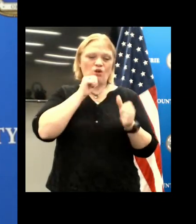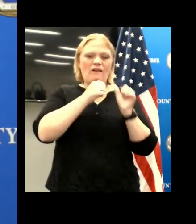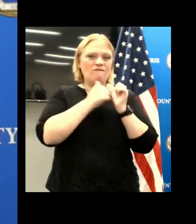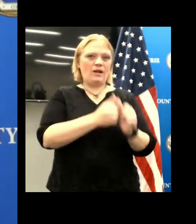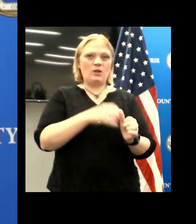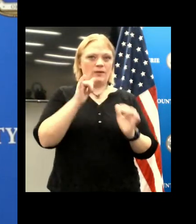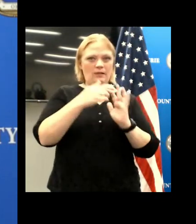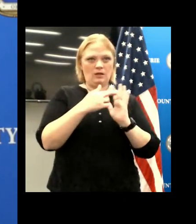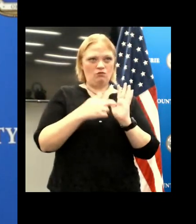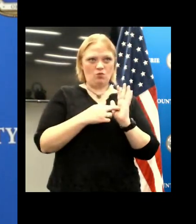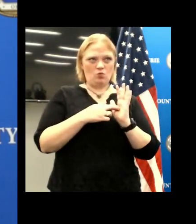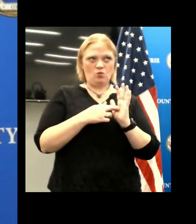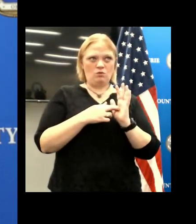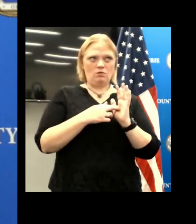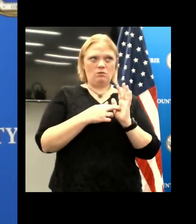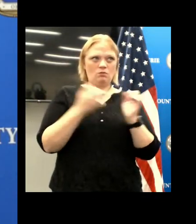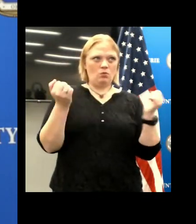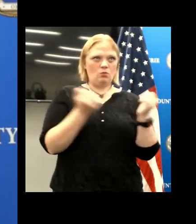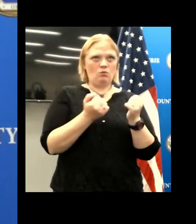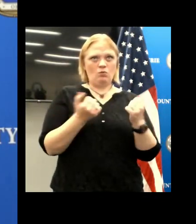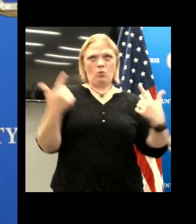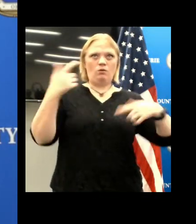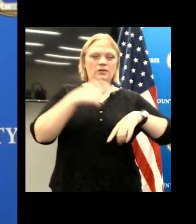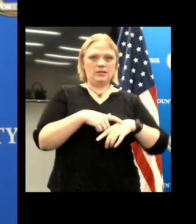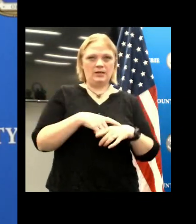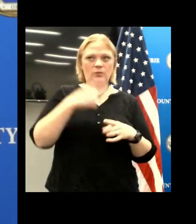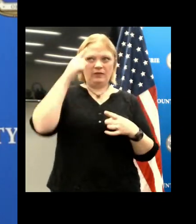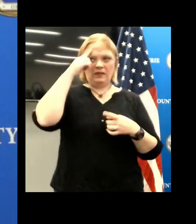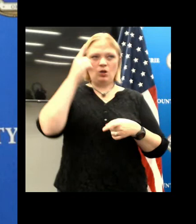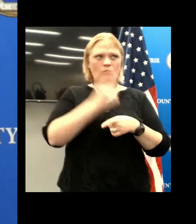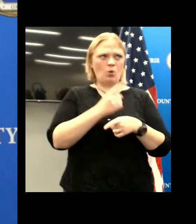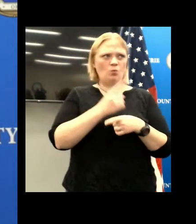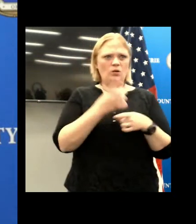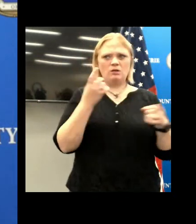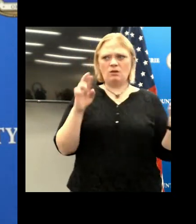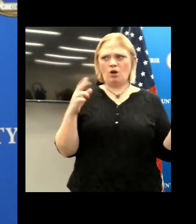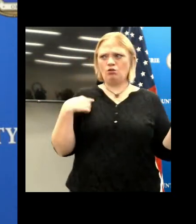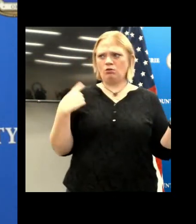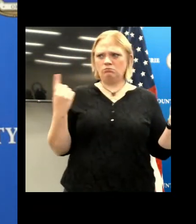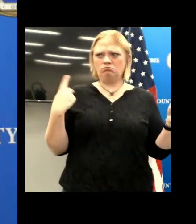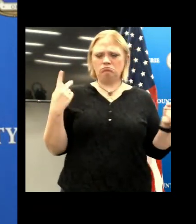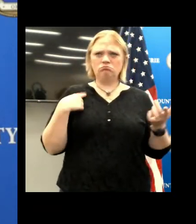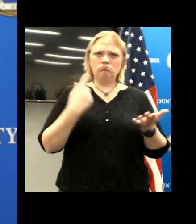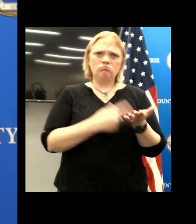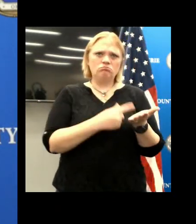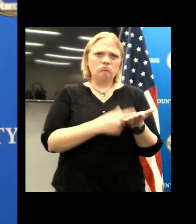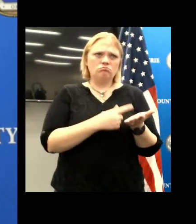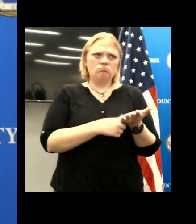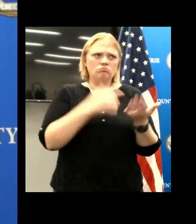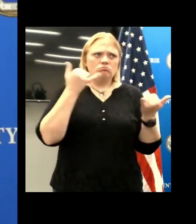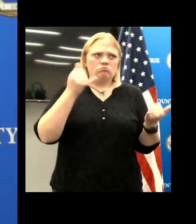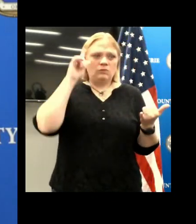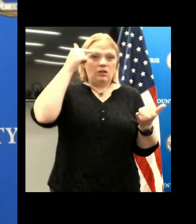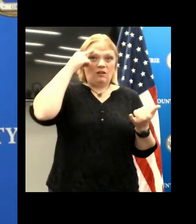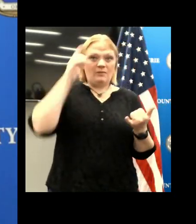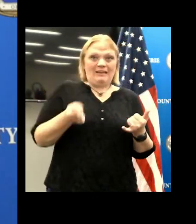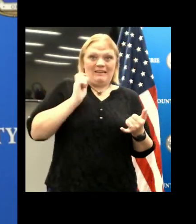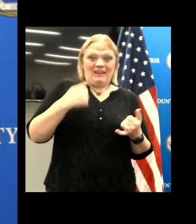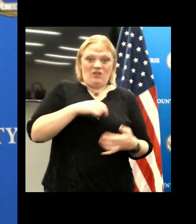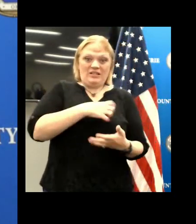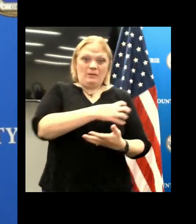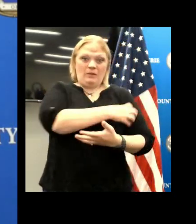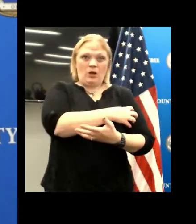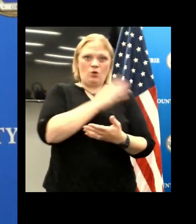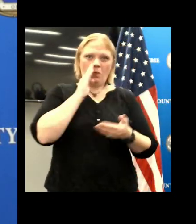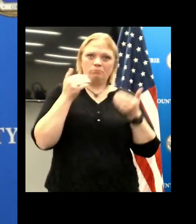it at every moment. And we think it's appropriate. Dr. Burstein and I have talked about this. Now that the governor has given us the power to do